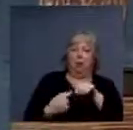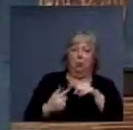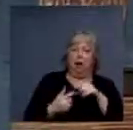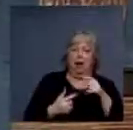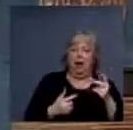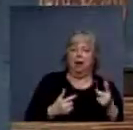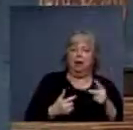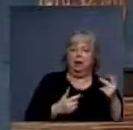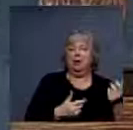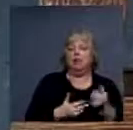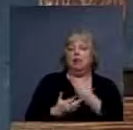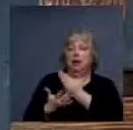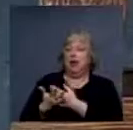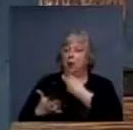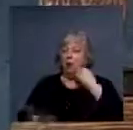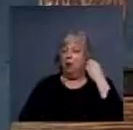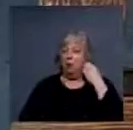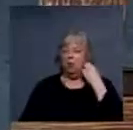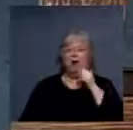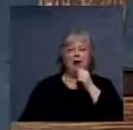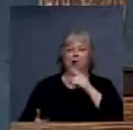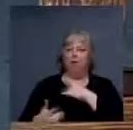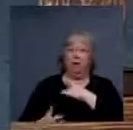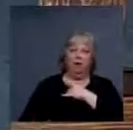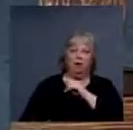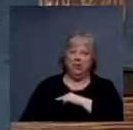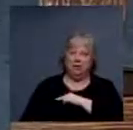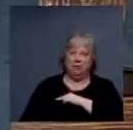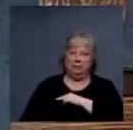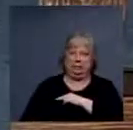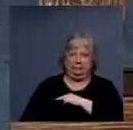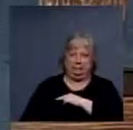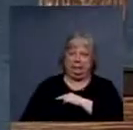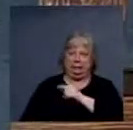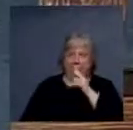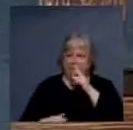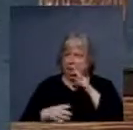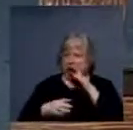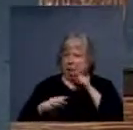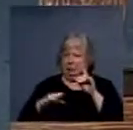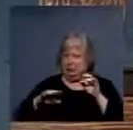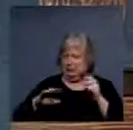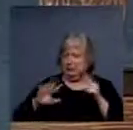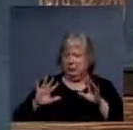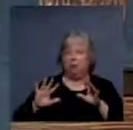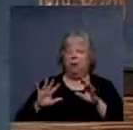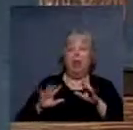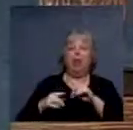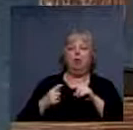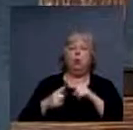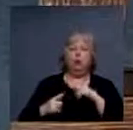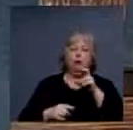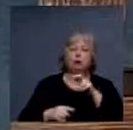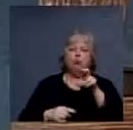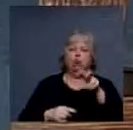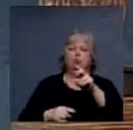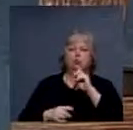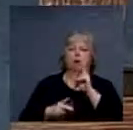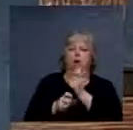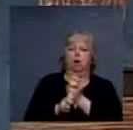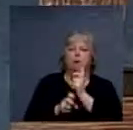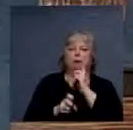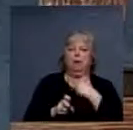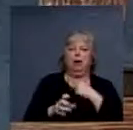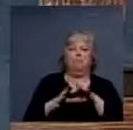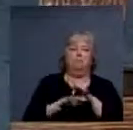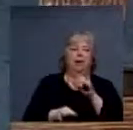I haven't taken care of my dogs. And I do know when I travel, it's hard for me to be able to